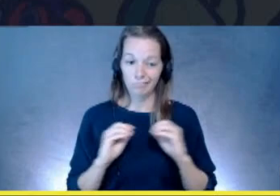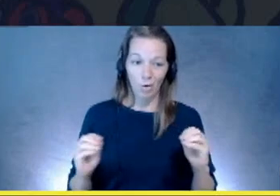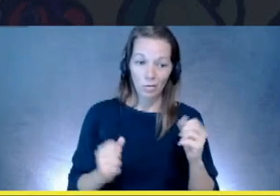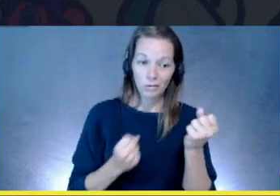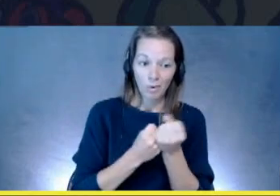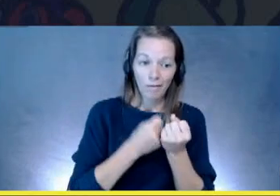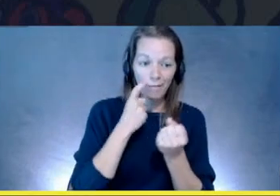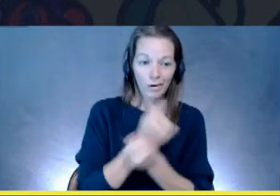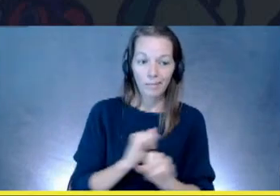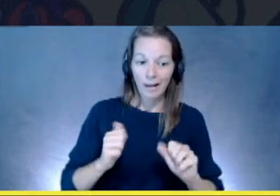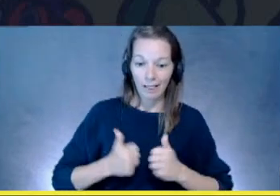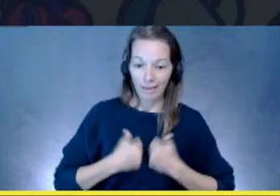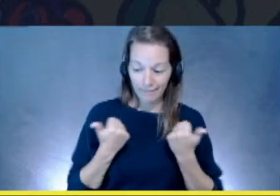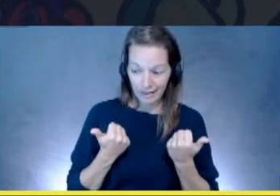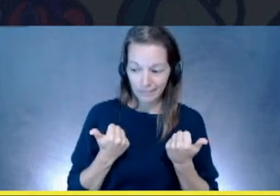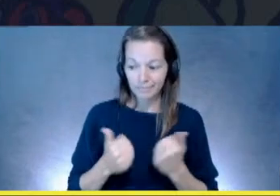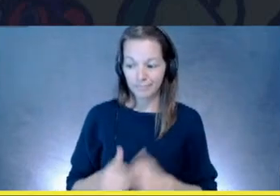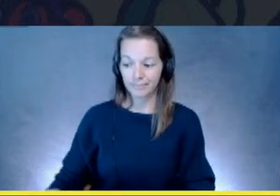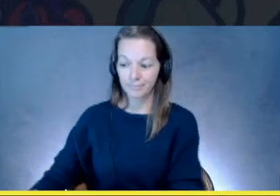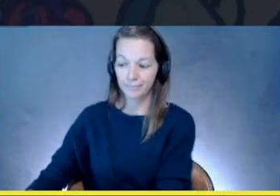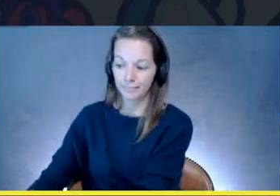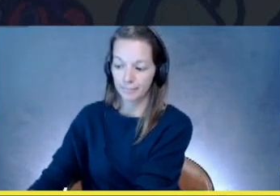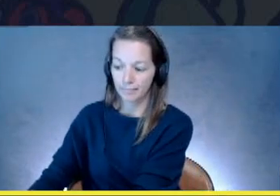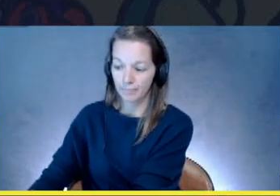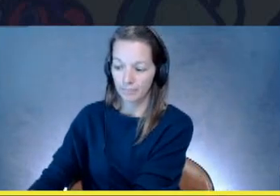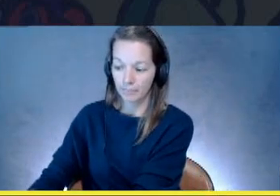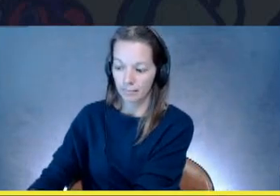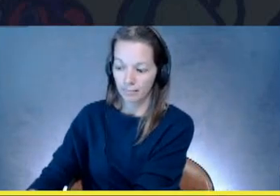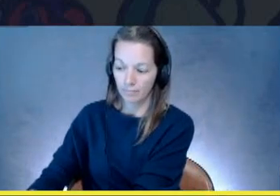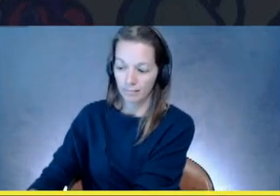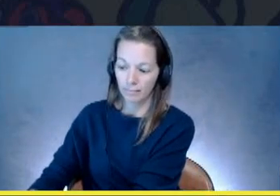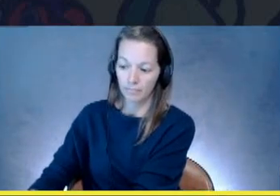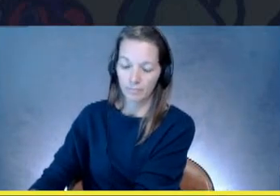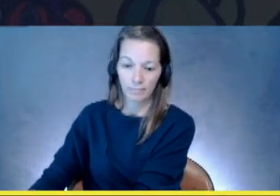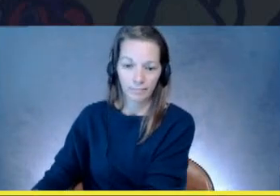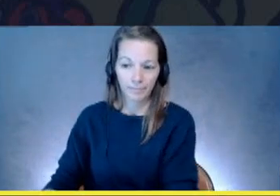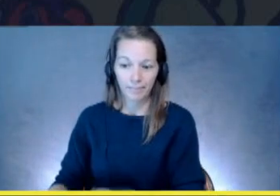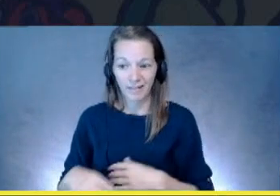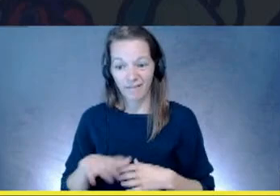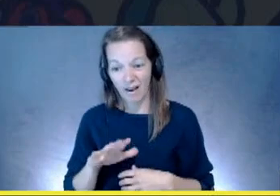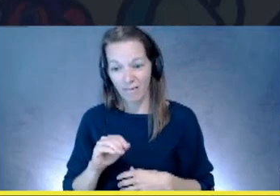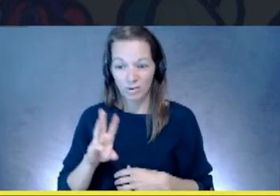independent living conceived under Olmstead. 5 or 6. Next slide.